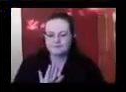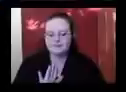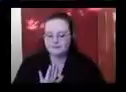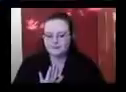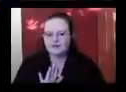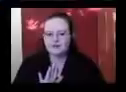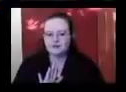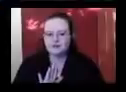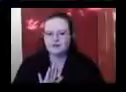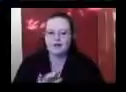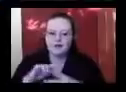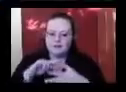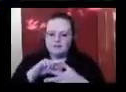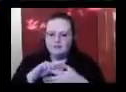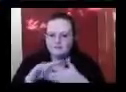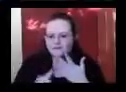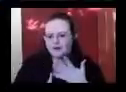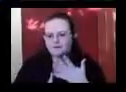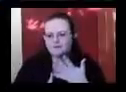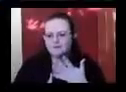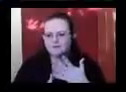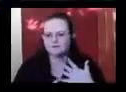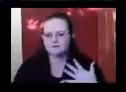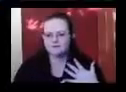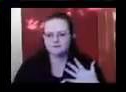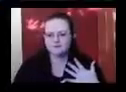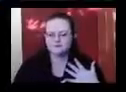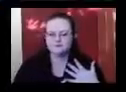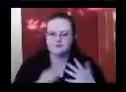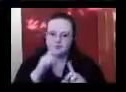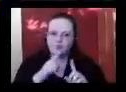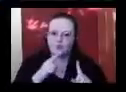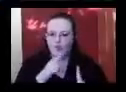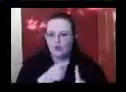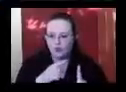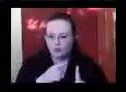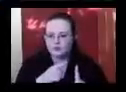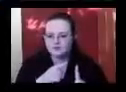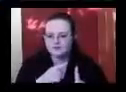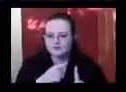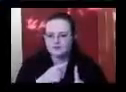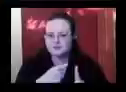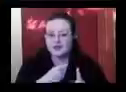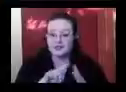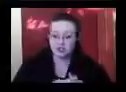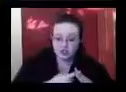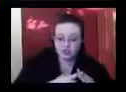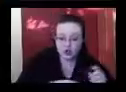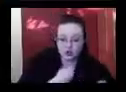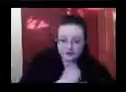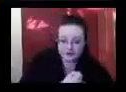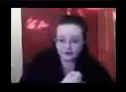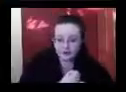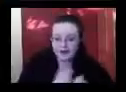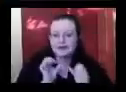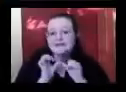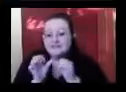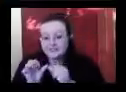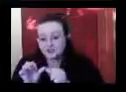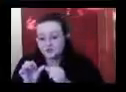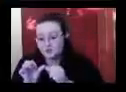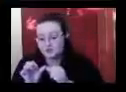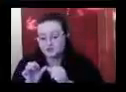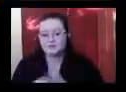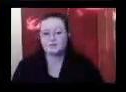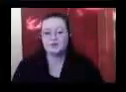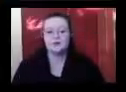these five groups, our goals for the year, both to start the year and throughout the year, are the following. We want to